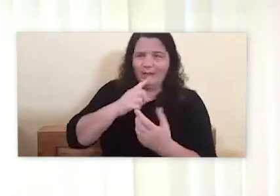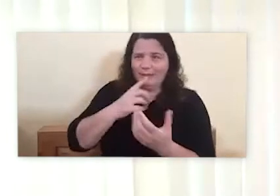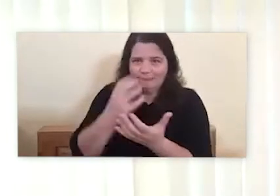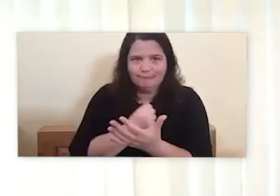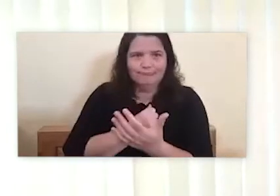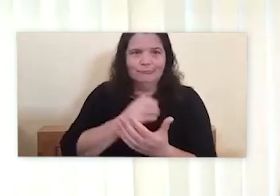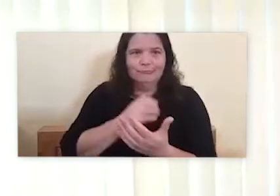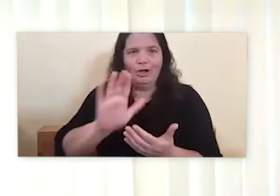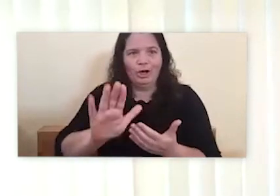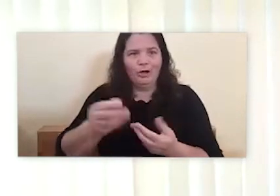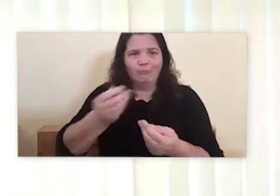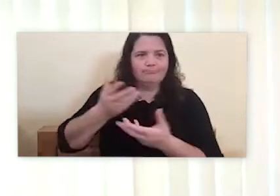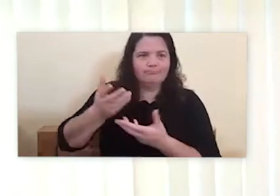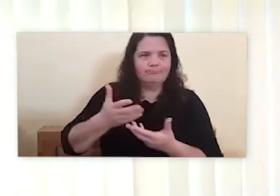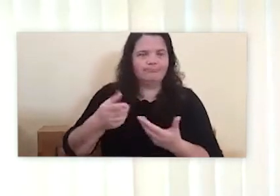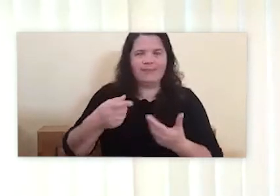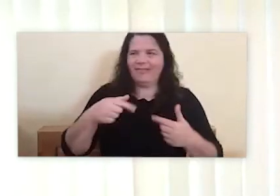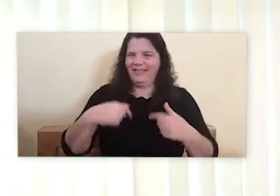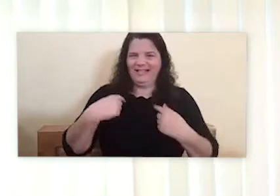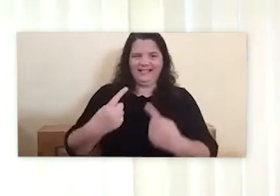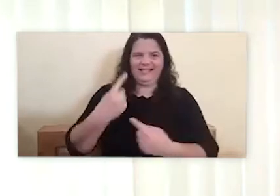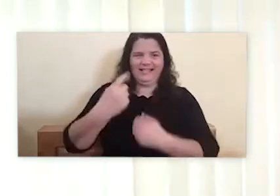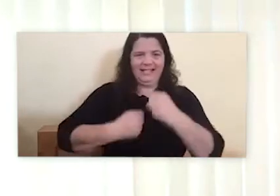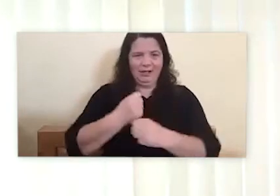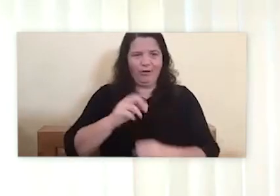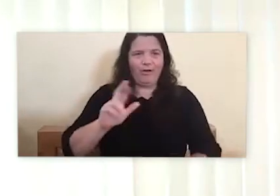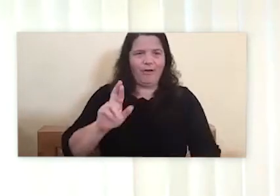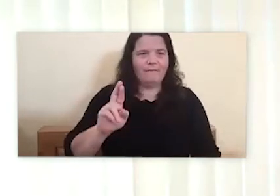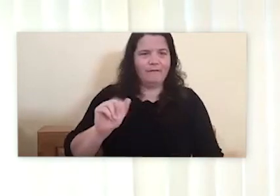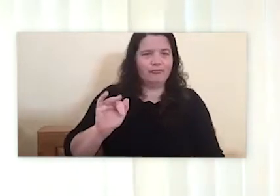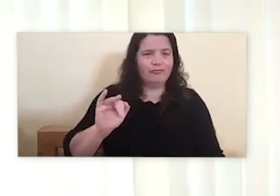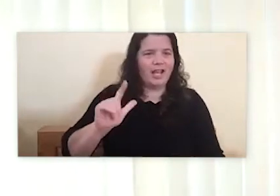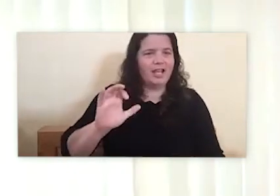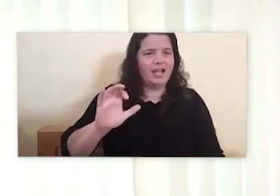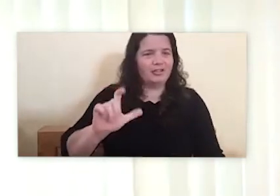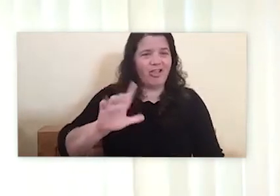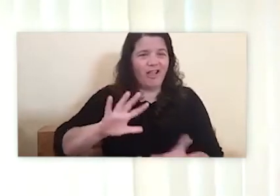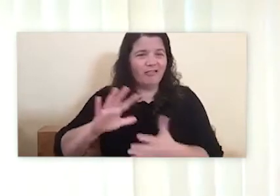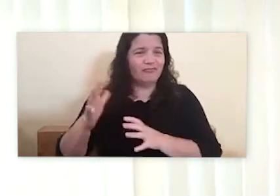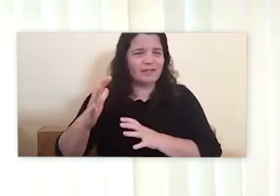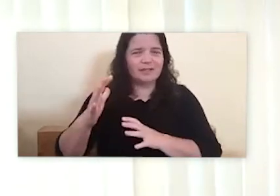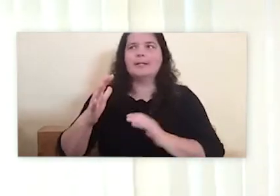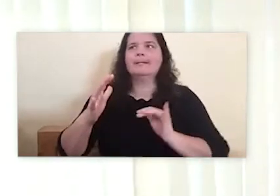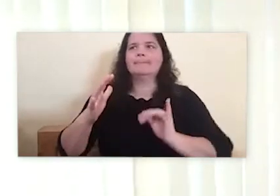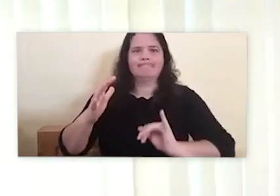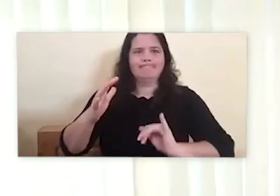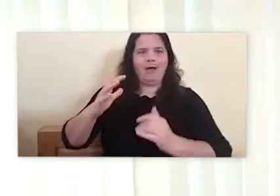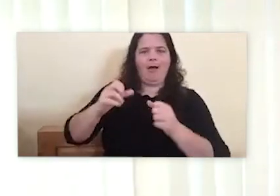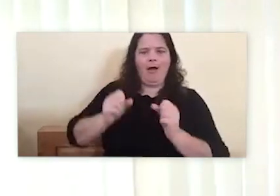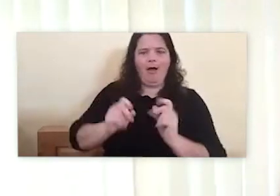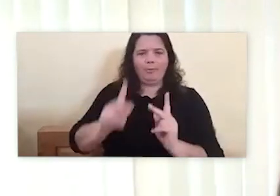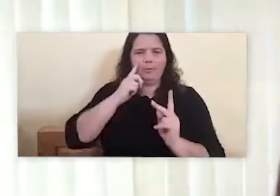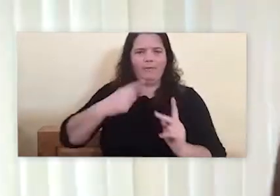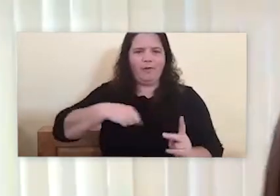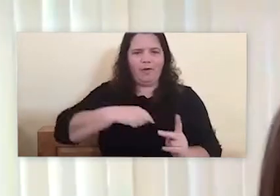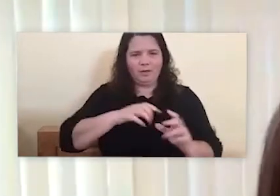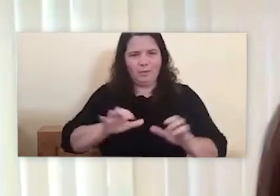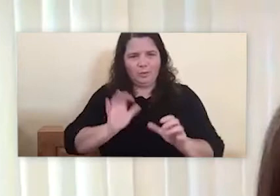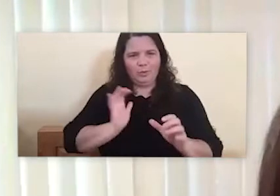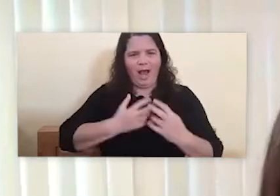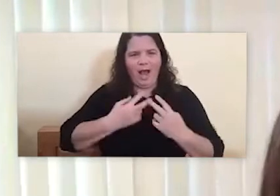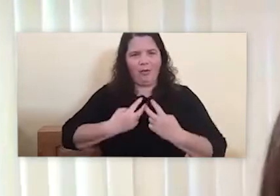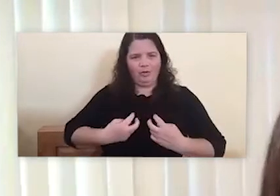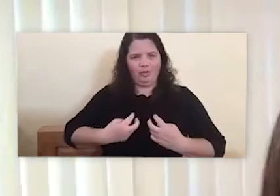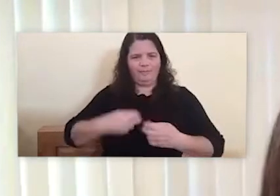racial unrest and the opportunity for many of us to do our own inner work. So I'd like to hold